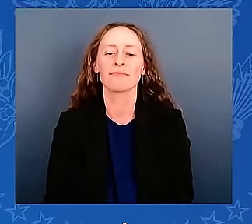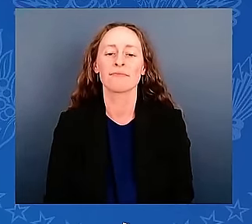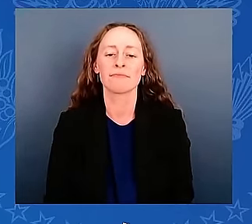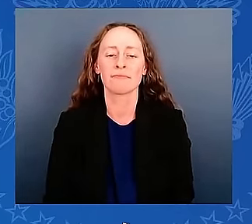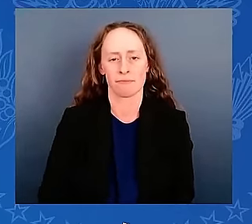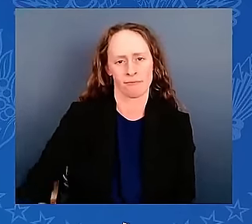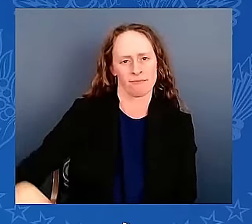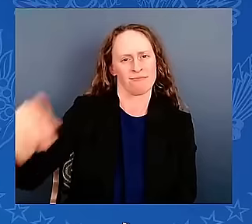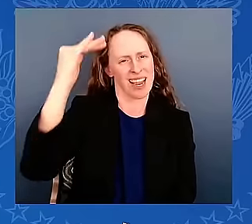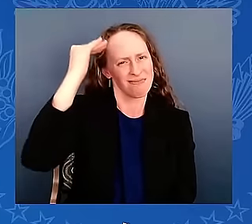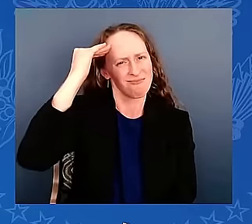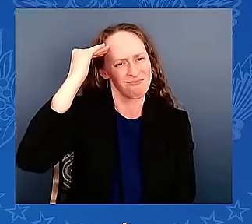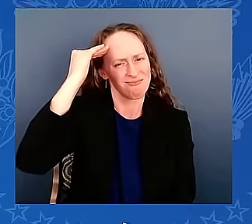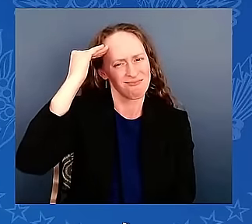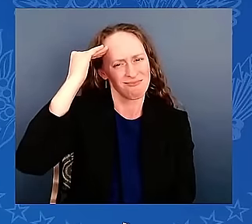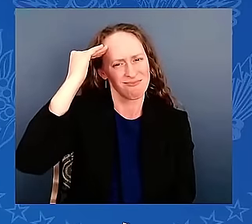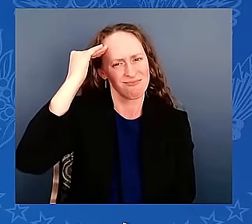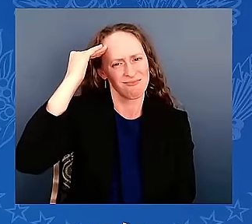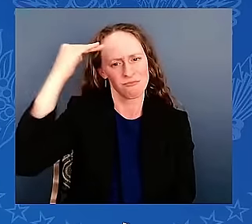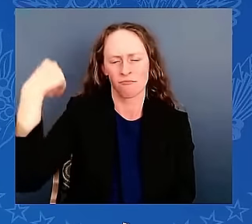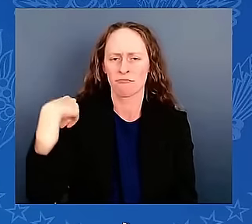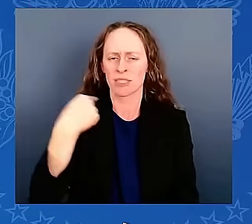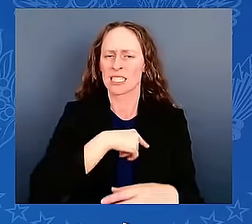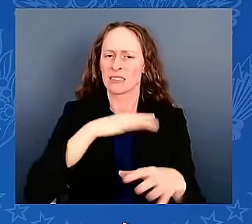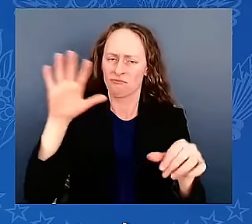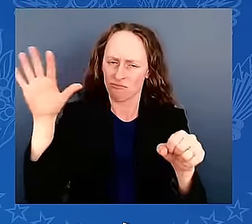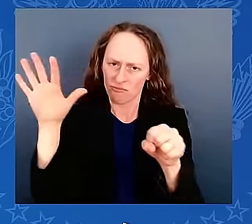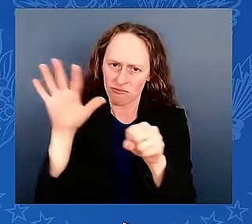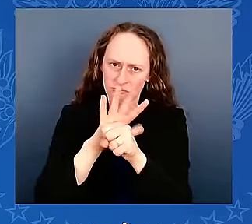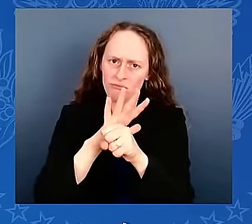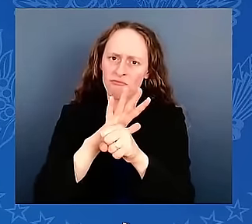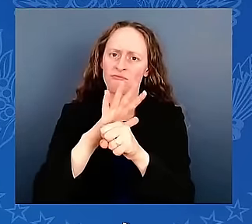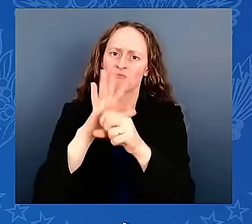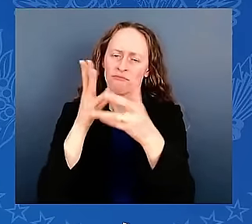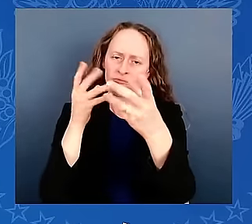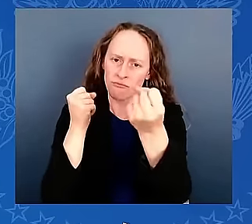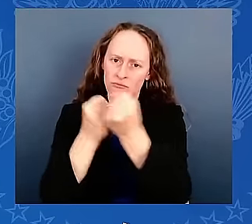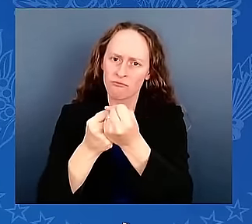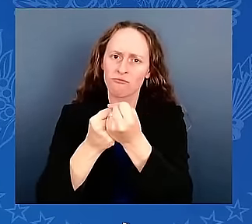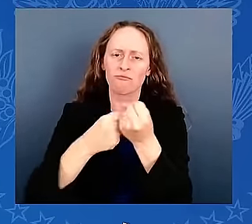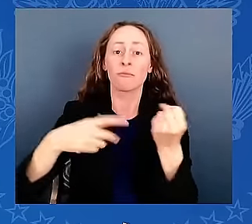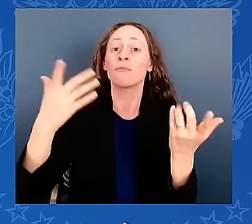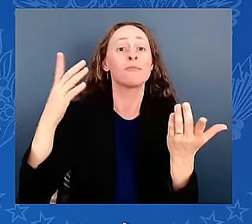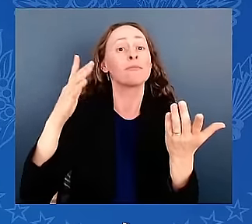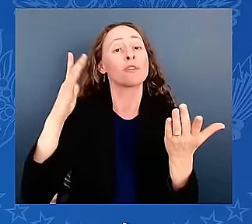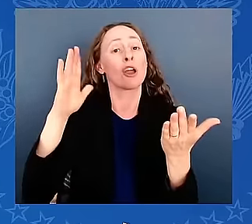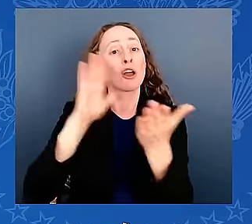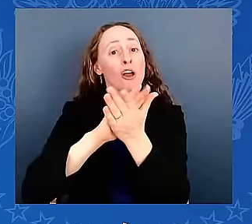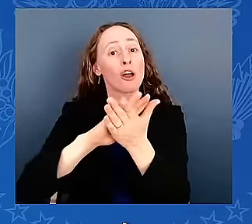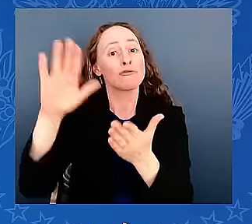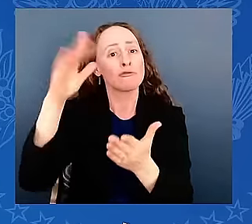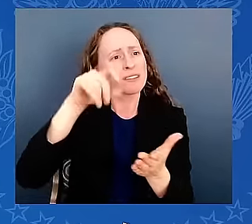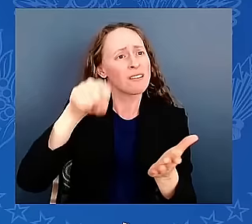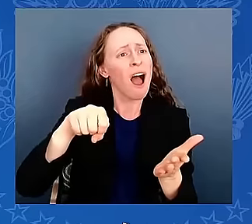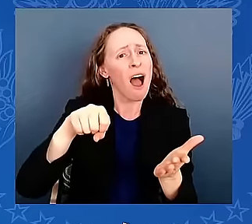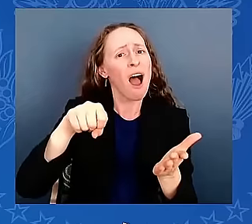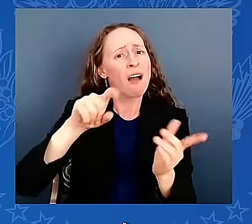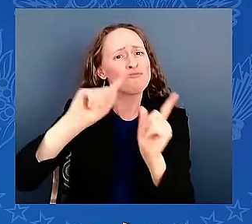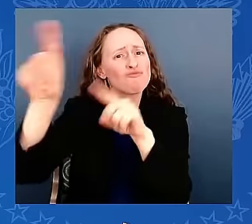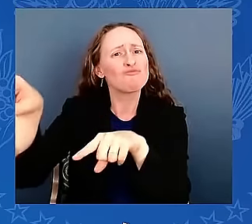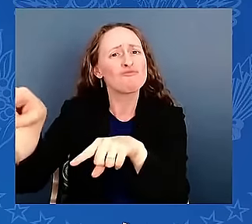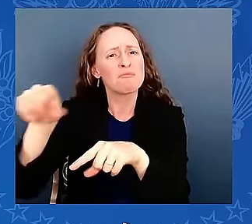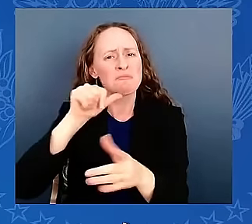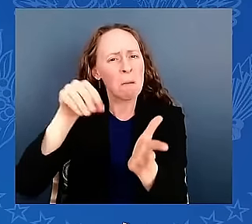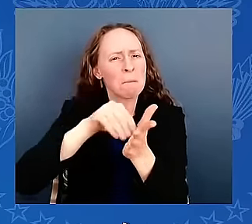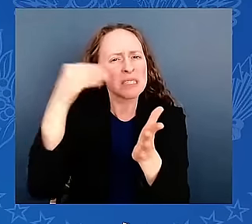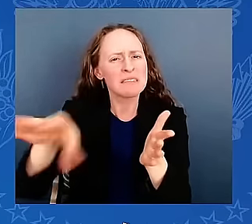on making college more affordable for all. They should know that we are all in on